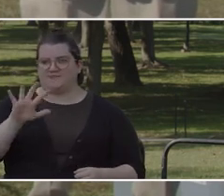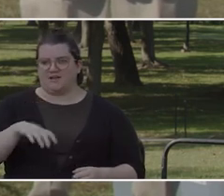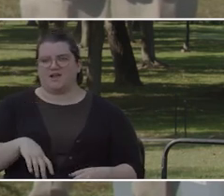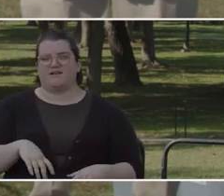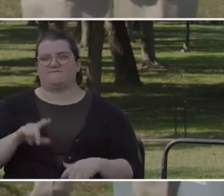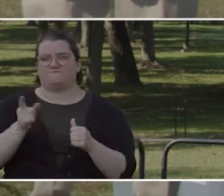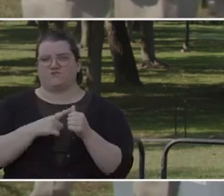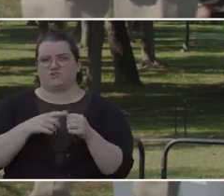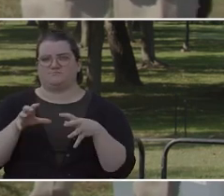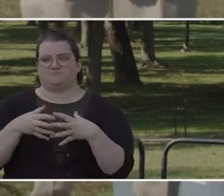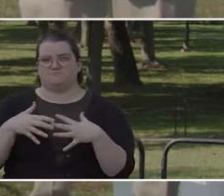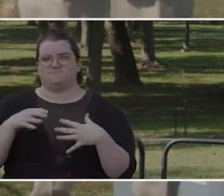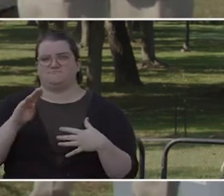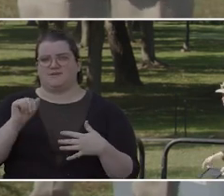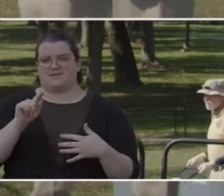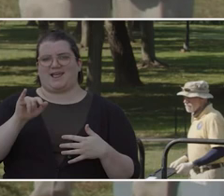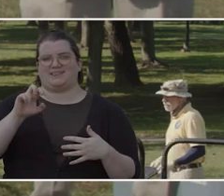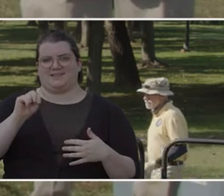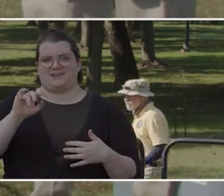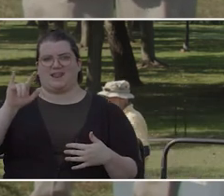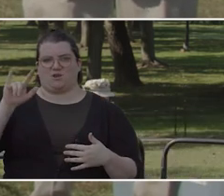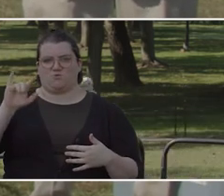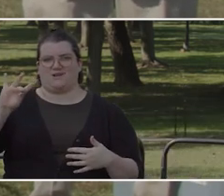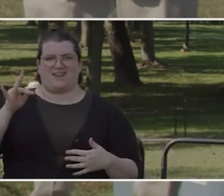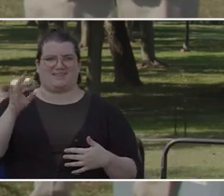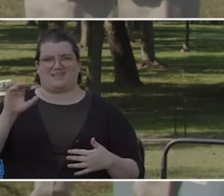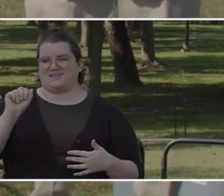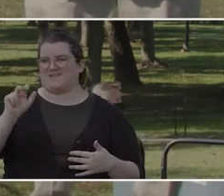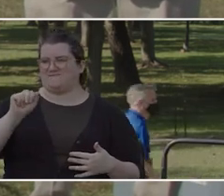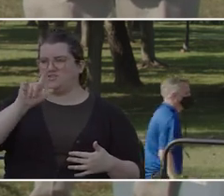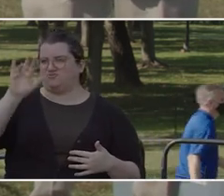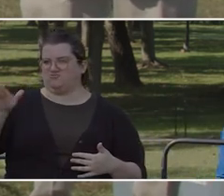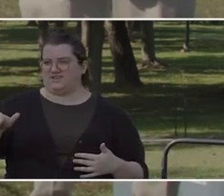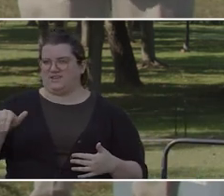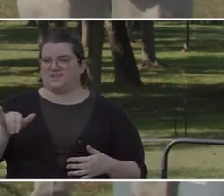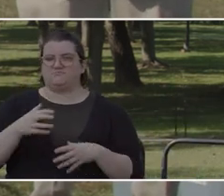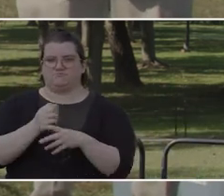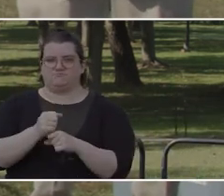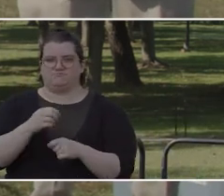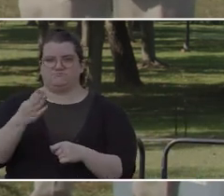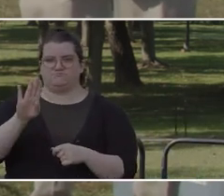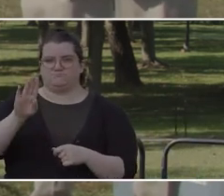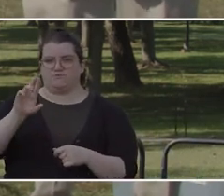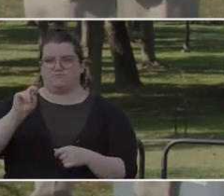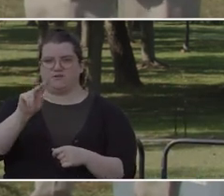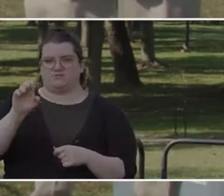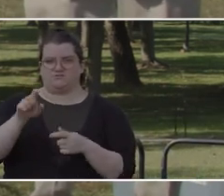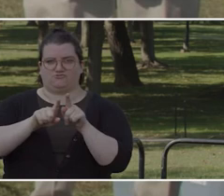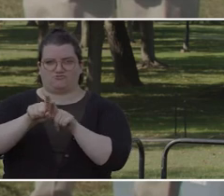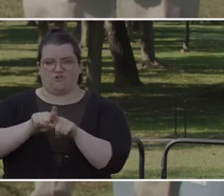1st Battalion, Airborne, 8th Cavalry. He was a Bronze Star recipient, was in Vietnam